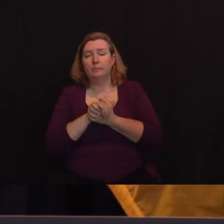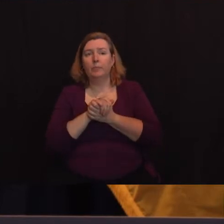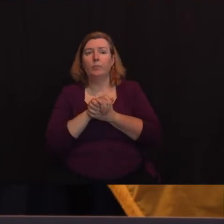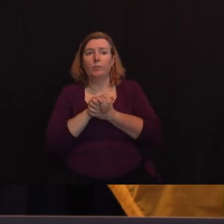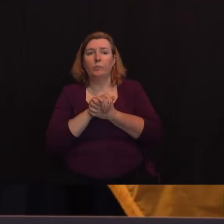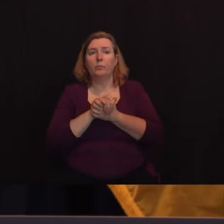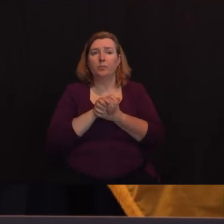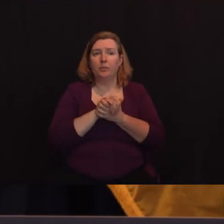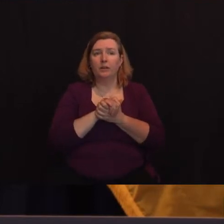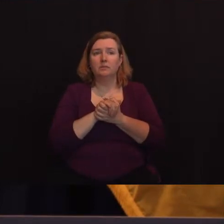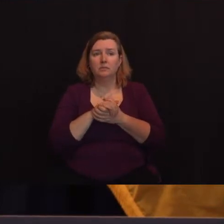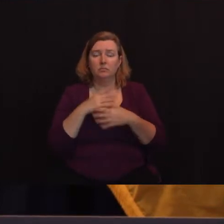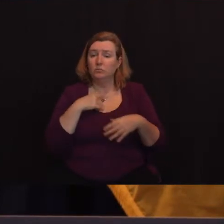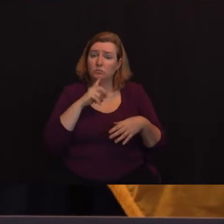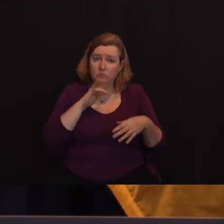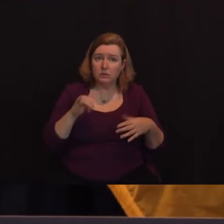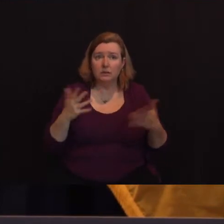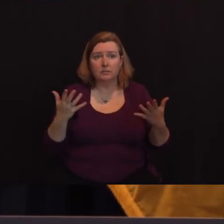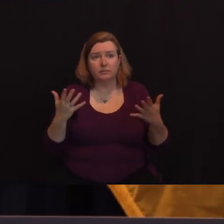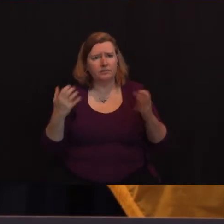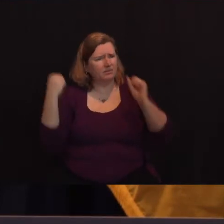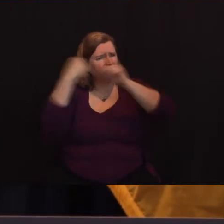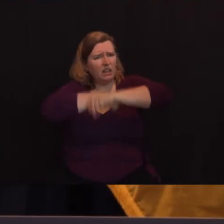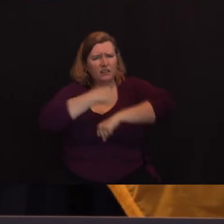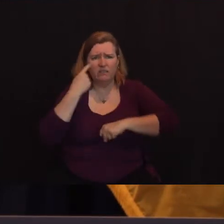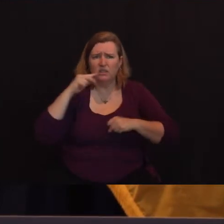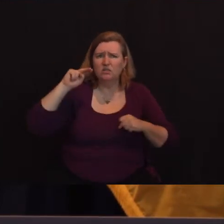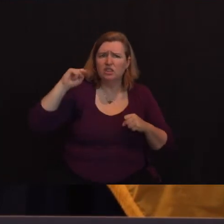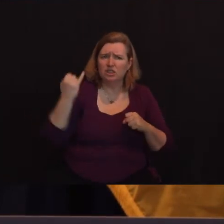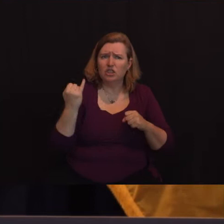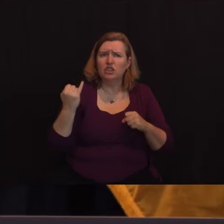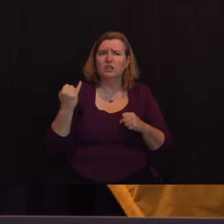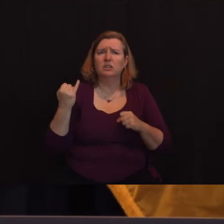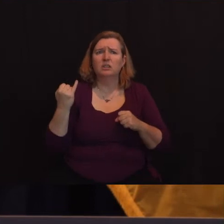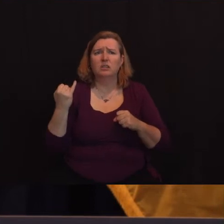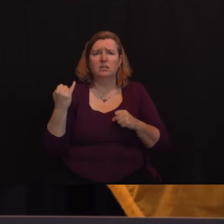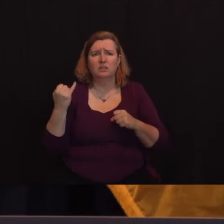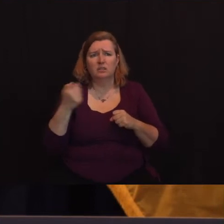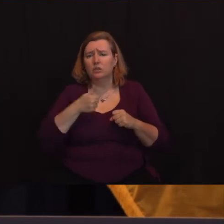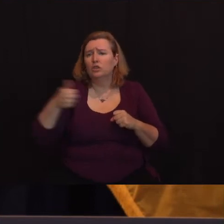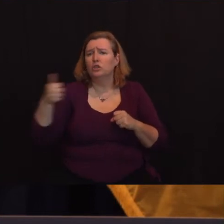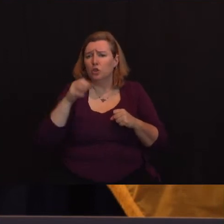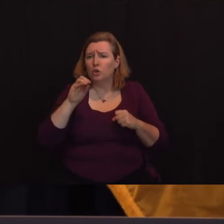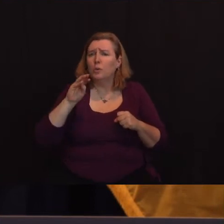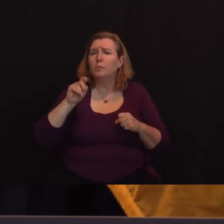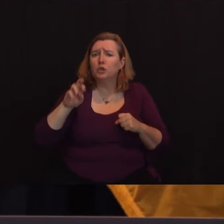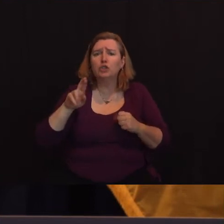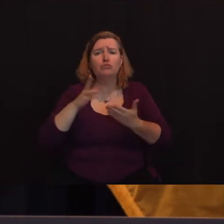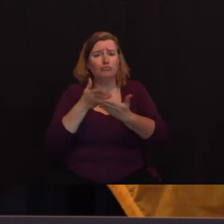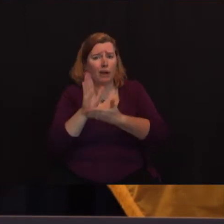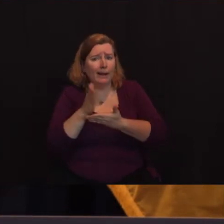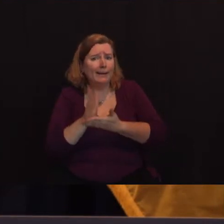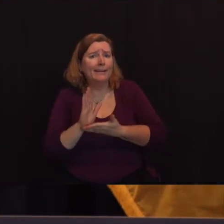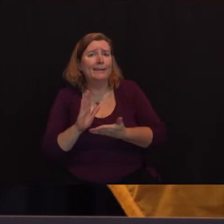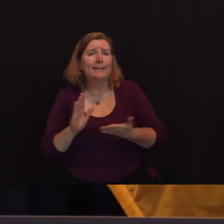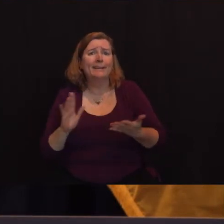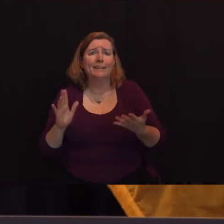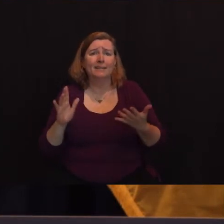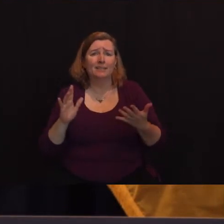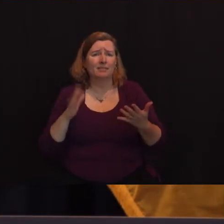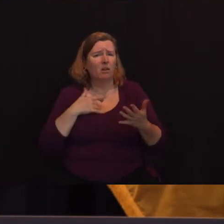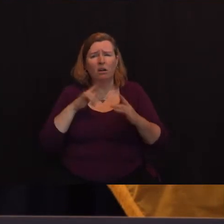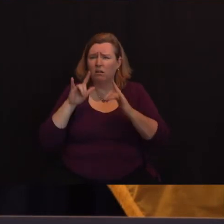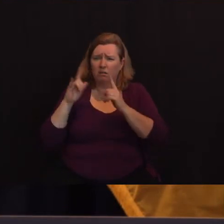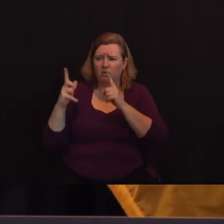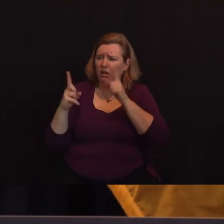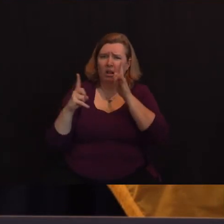for the rights of New Jersey commuters, and I love the fact that Josh Gottheimer and Joe Lagana, and I think Chris